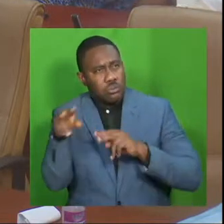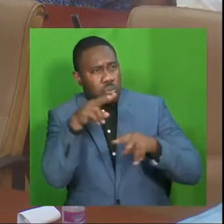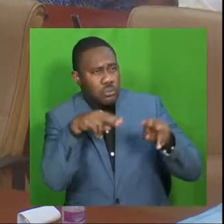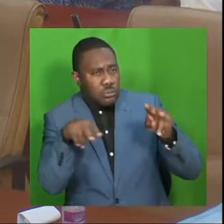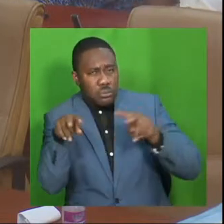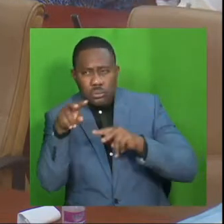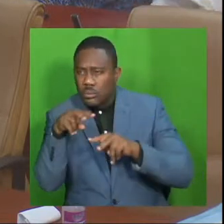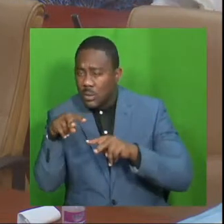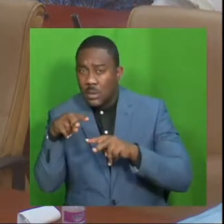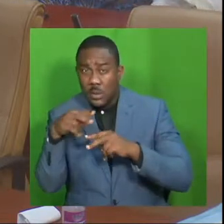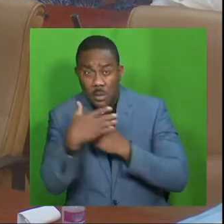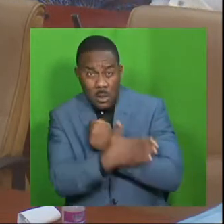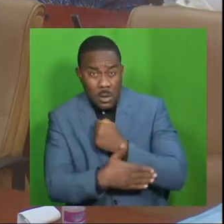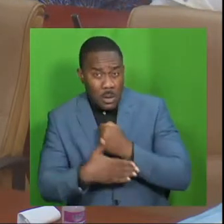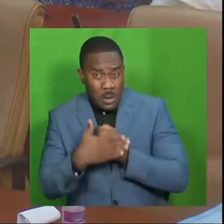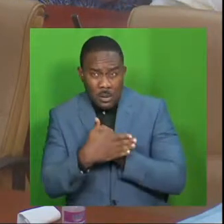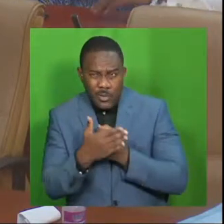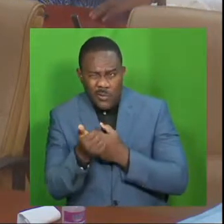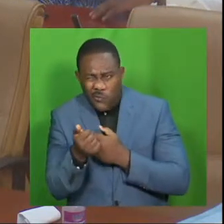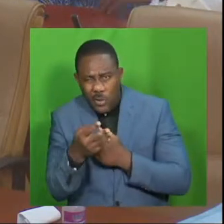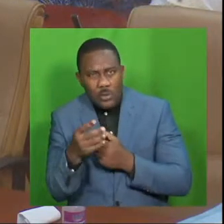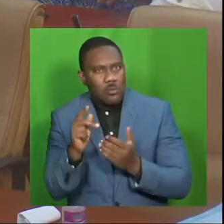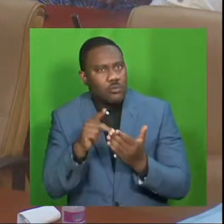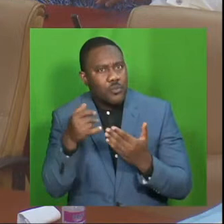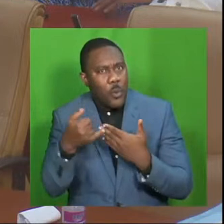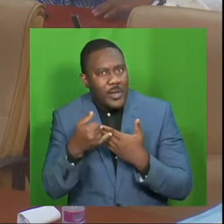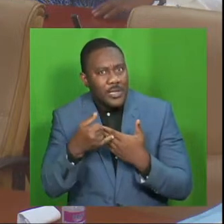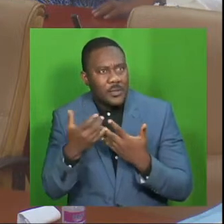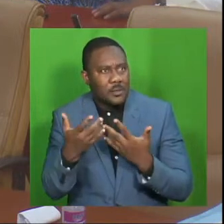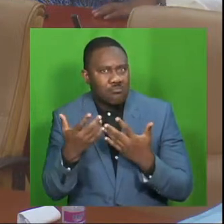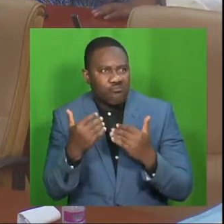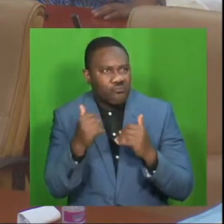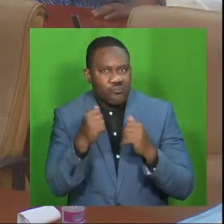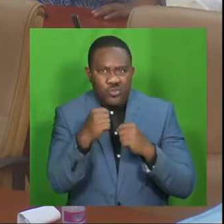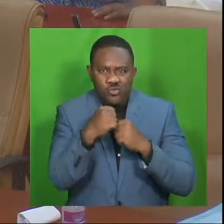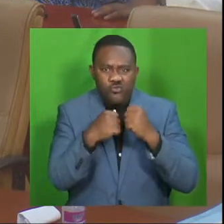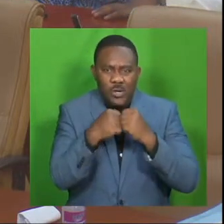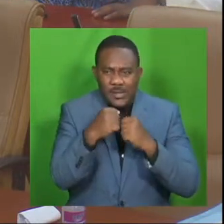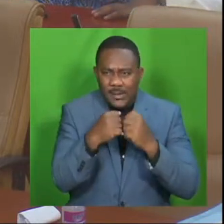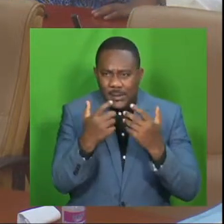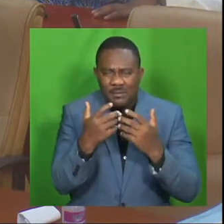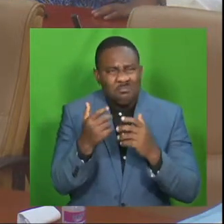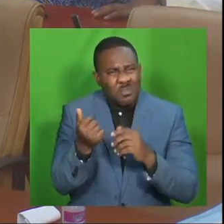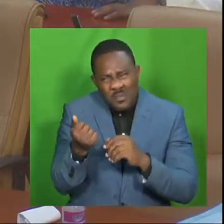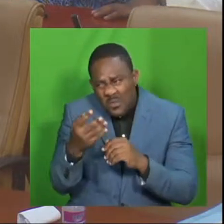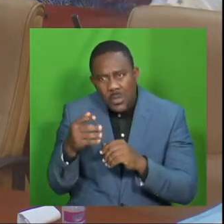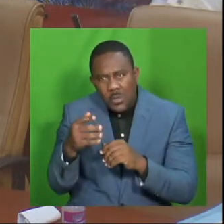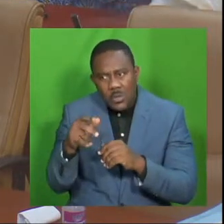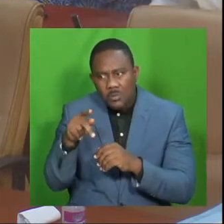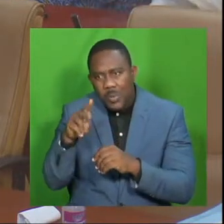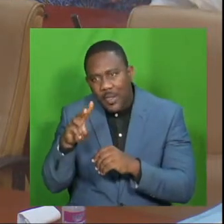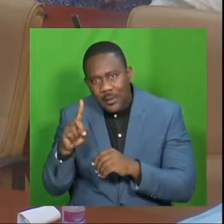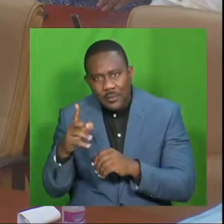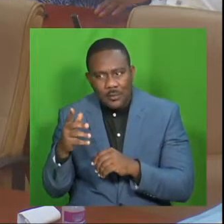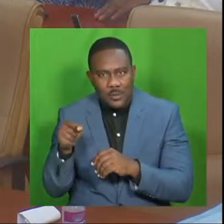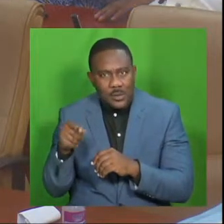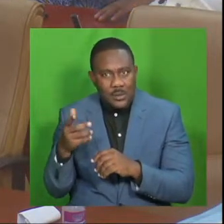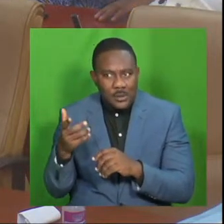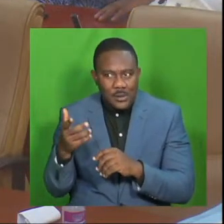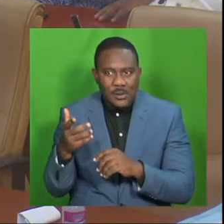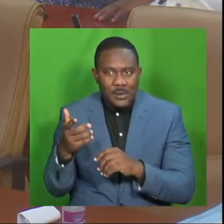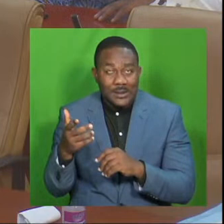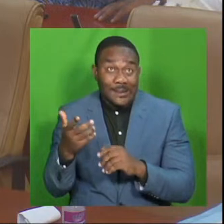few projects, structures being put out, a number of them, you find them